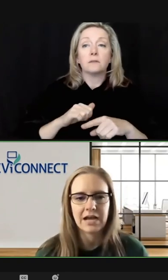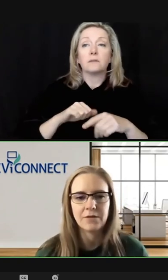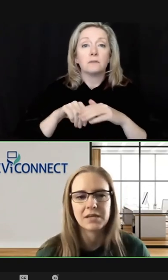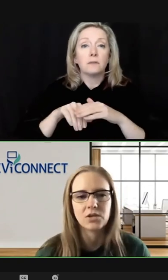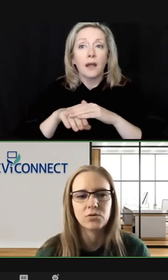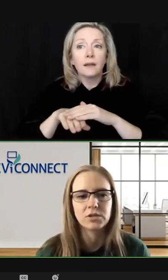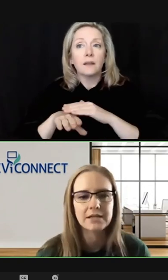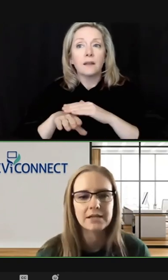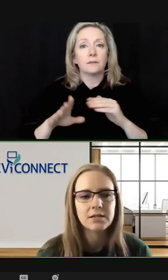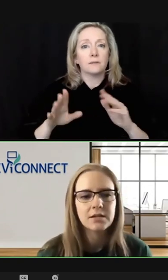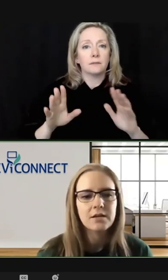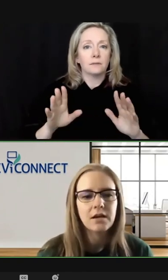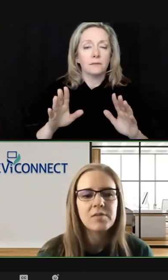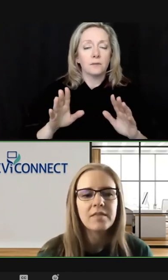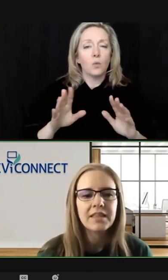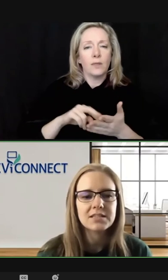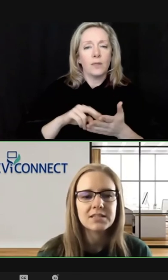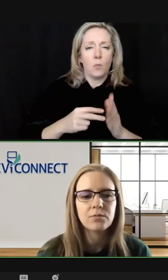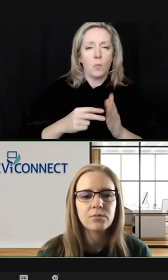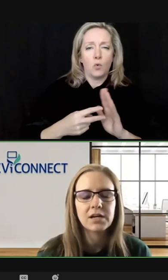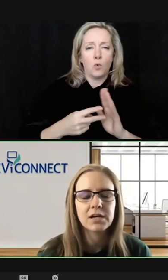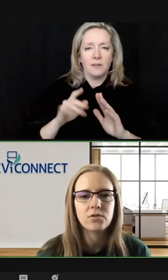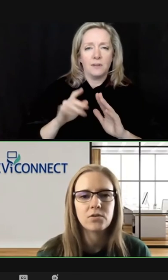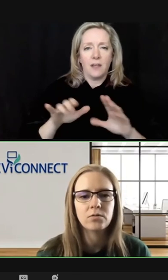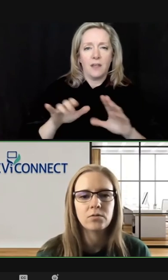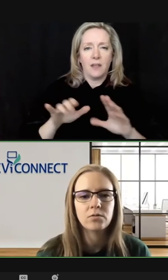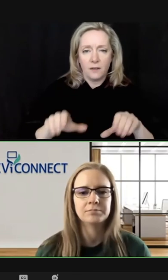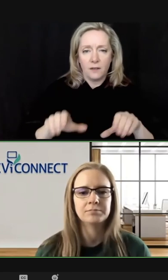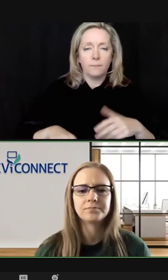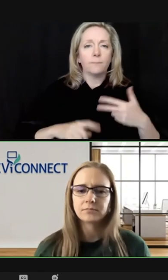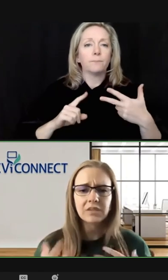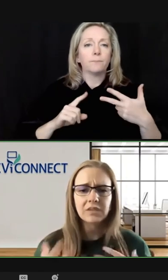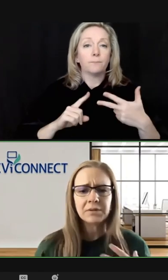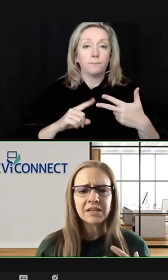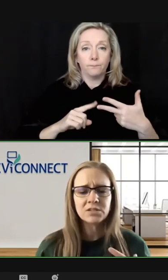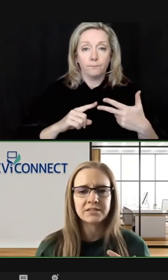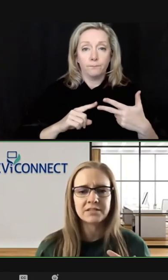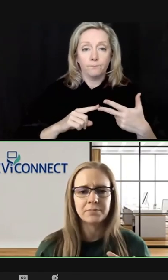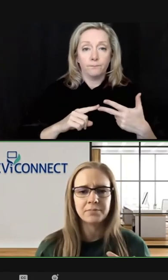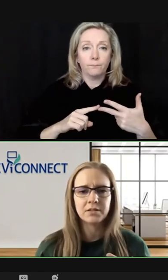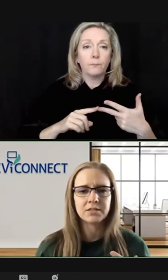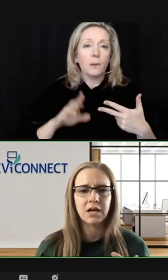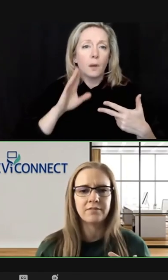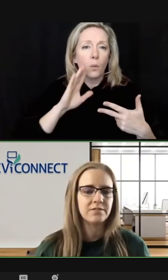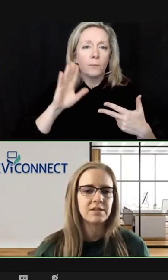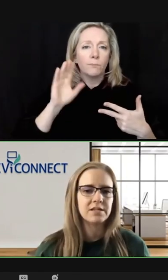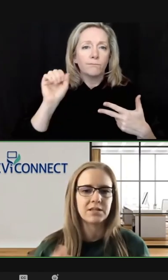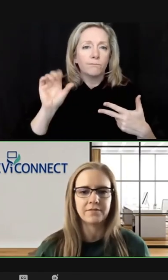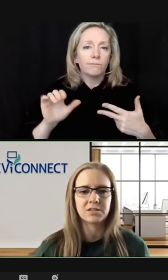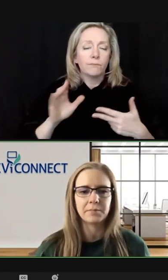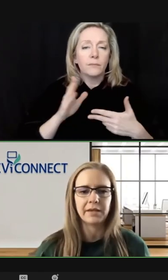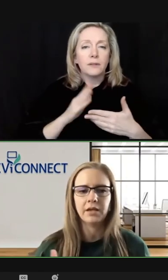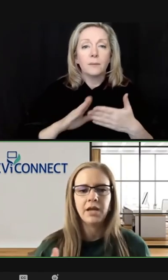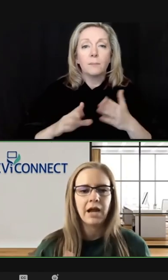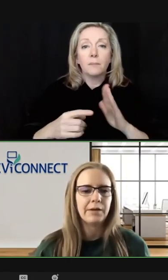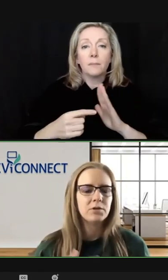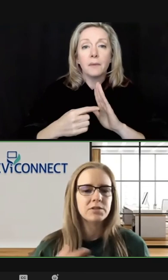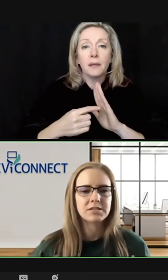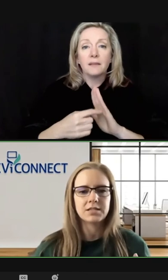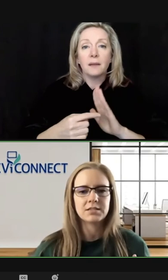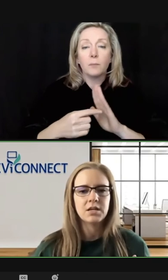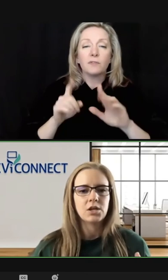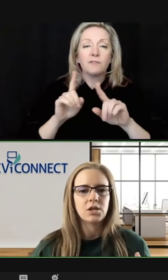this activity? How is it being utilized? And then lastly, we're going to give you I'll give you some examples of activities that were given to me,